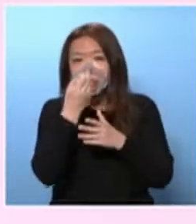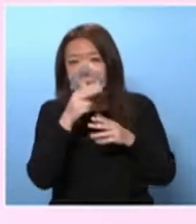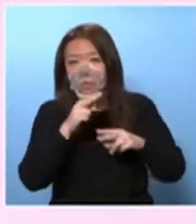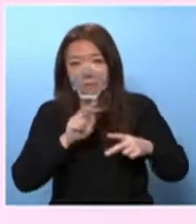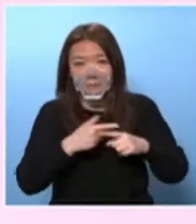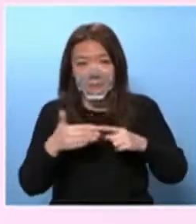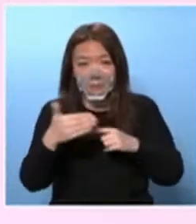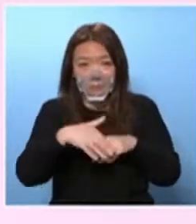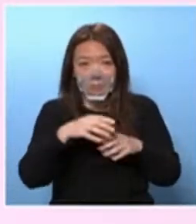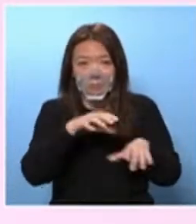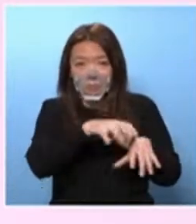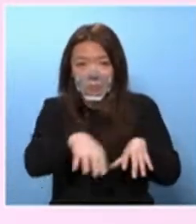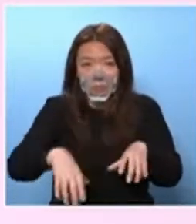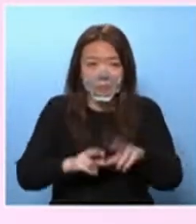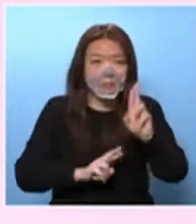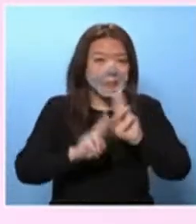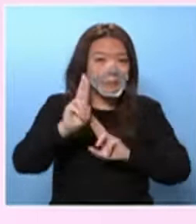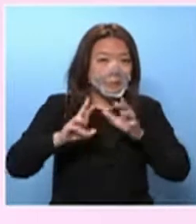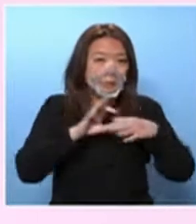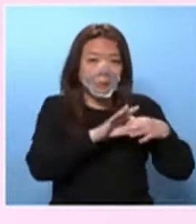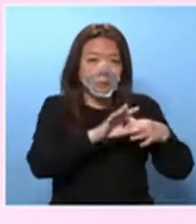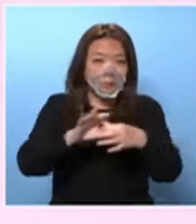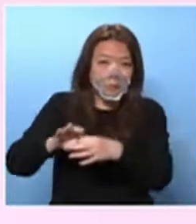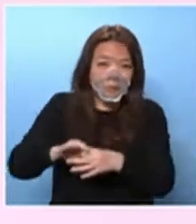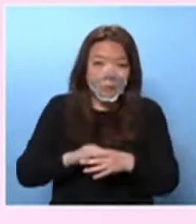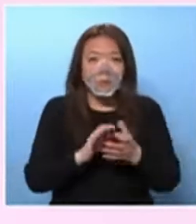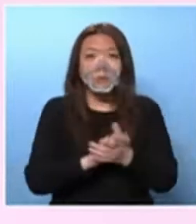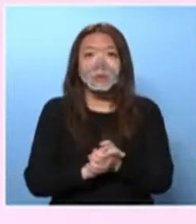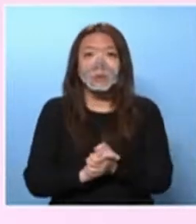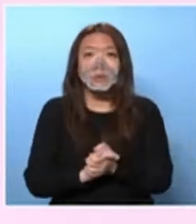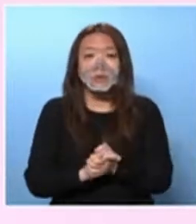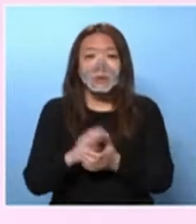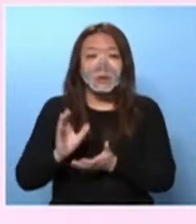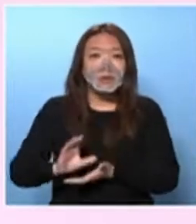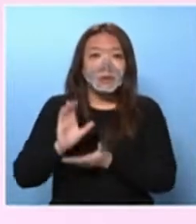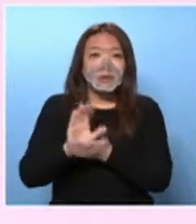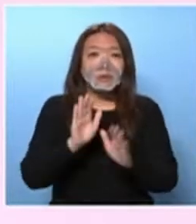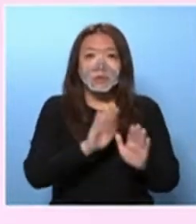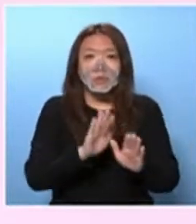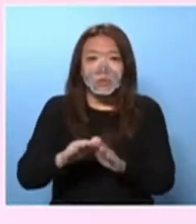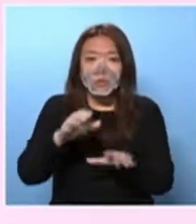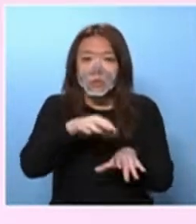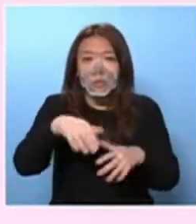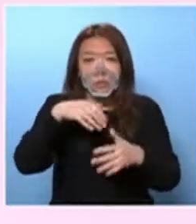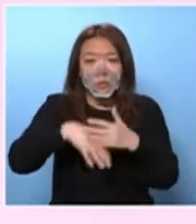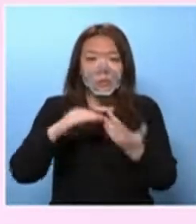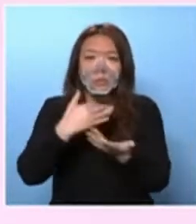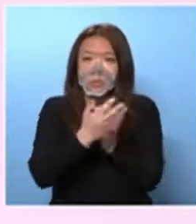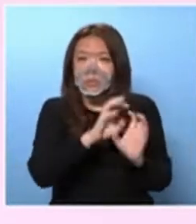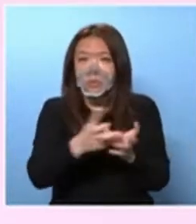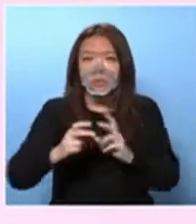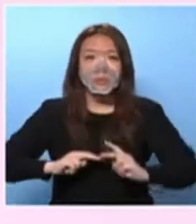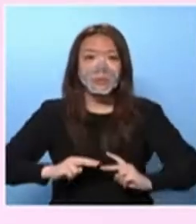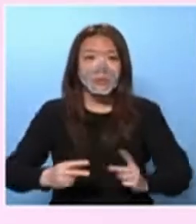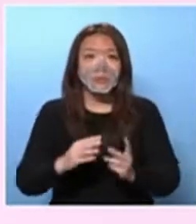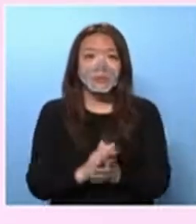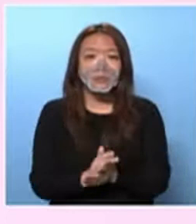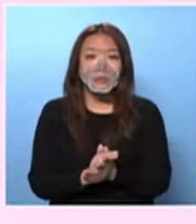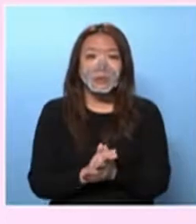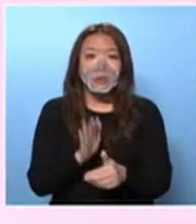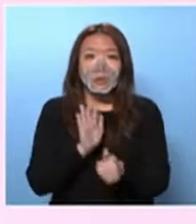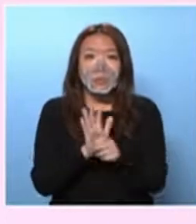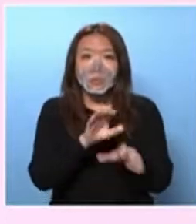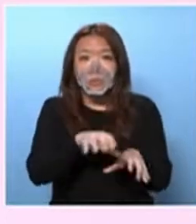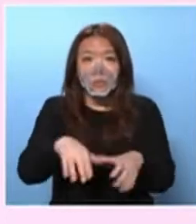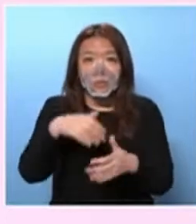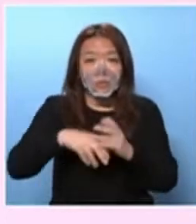will be promising. As the relationship between Hong Kong and other cities in the GBA becomes closer, investing in the development of various priority industries in